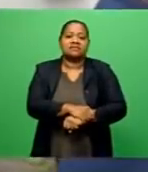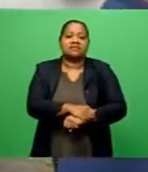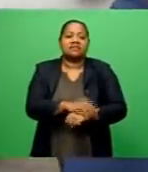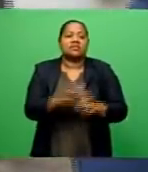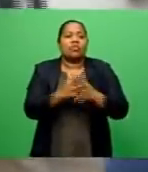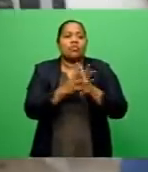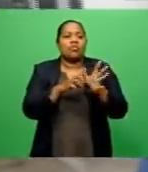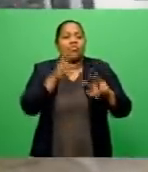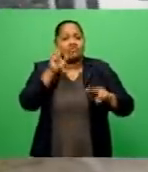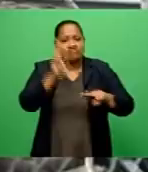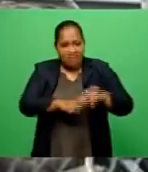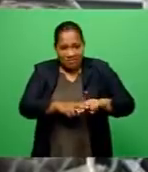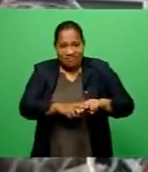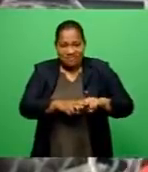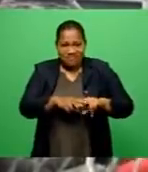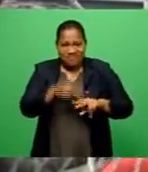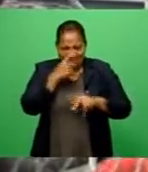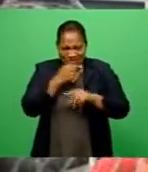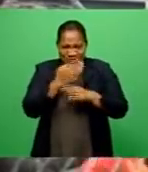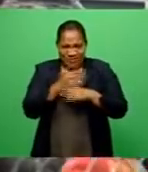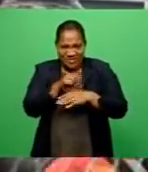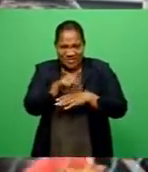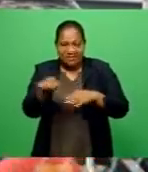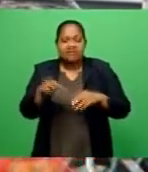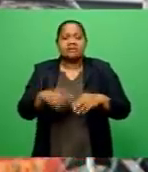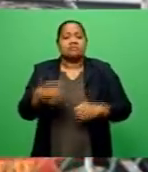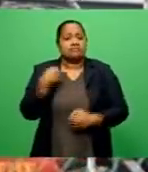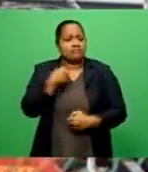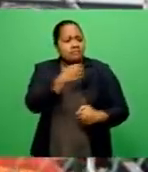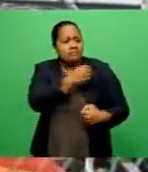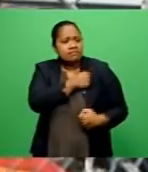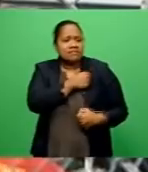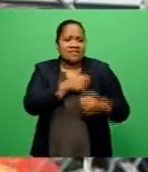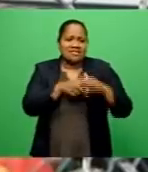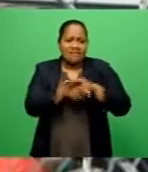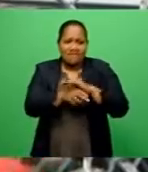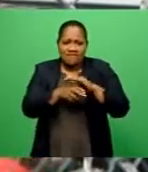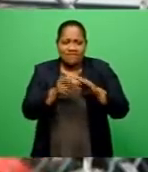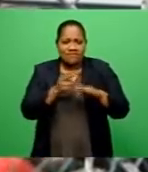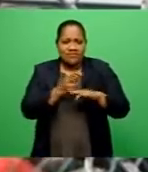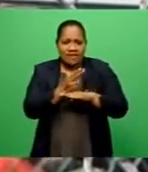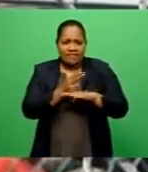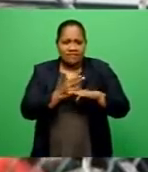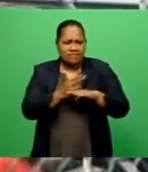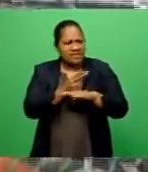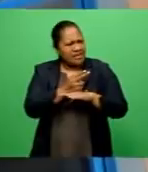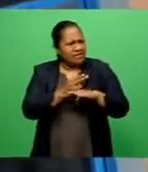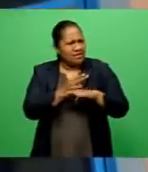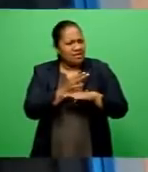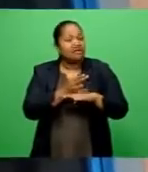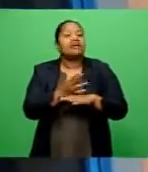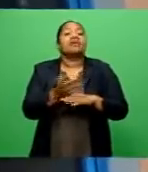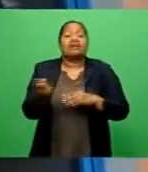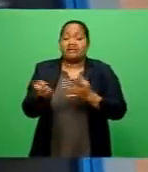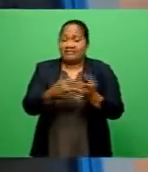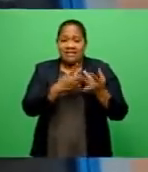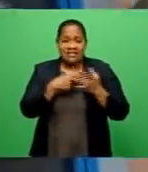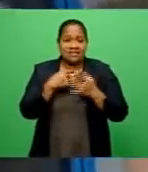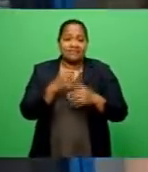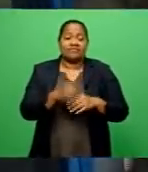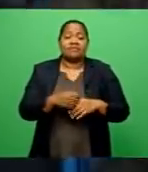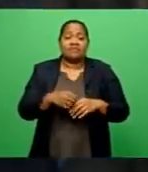technicians, GFL line workers, disaster officials, RFMF and Fijian Navy personnel, and other frontline staff have worked tirelessly through the